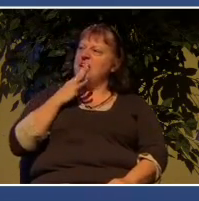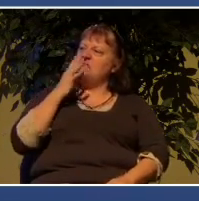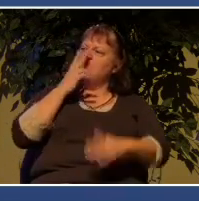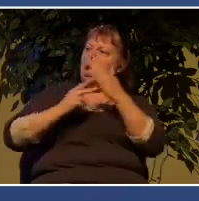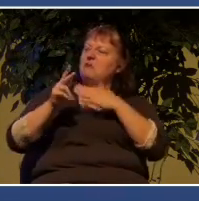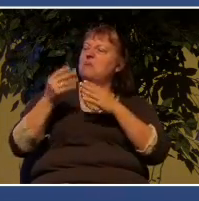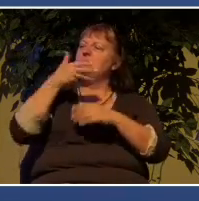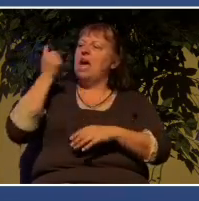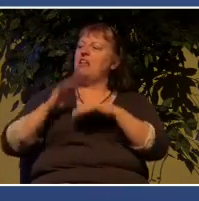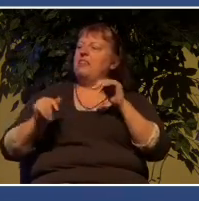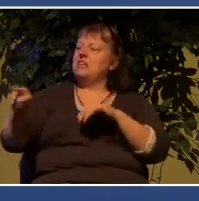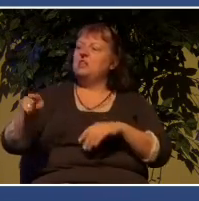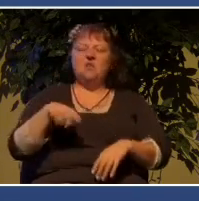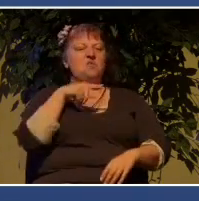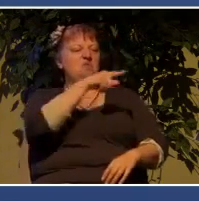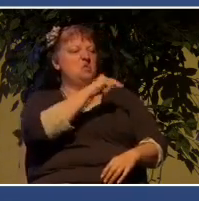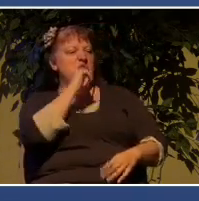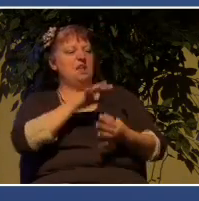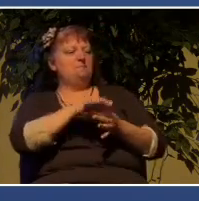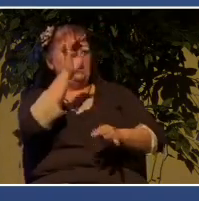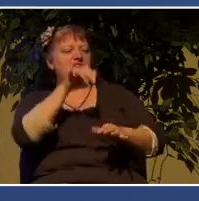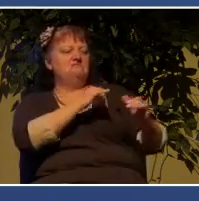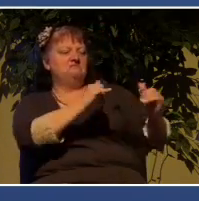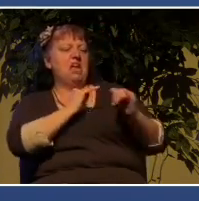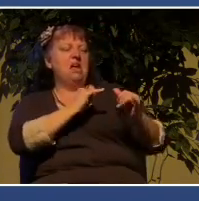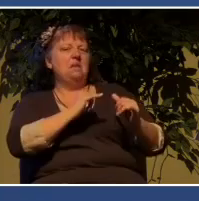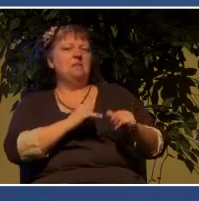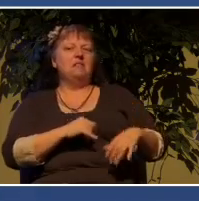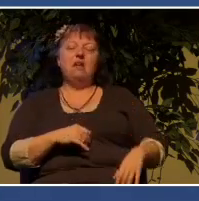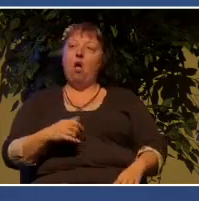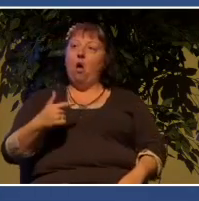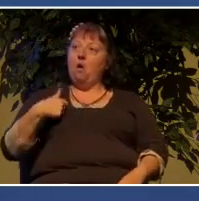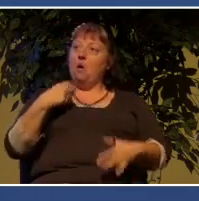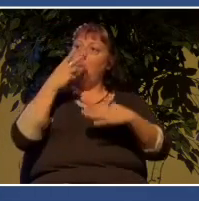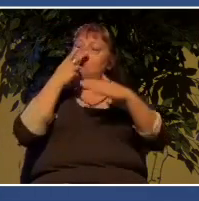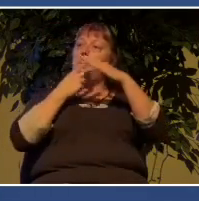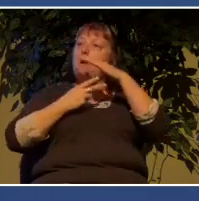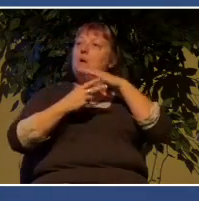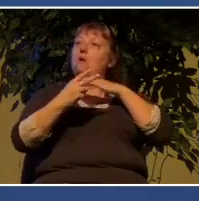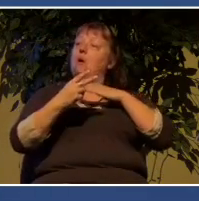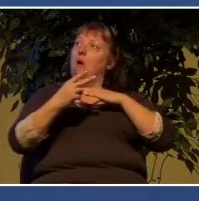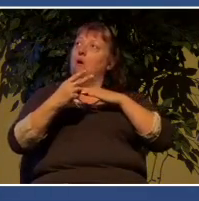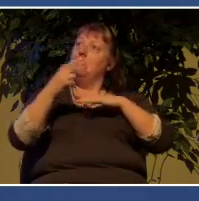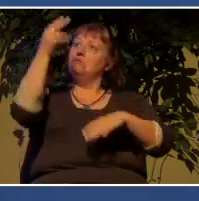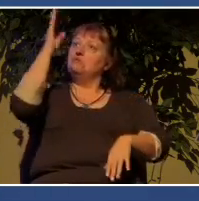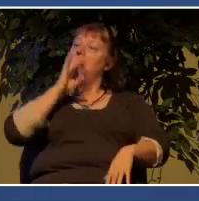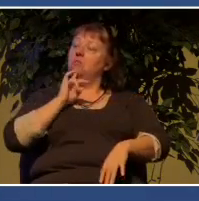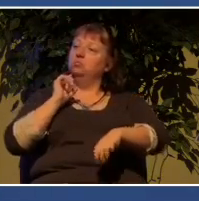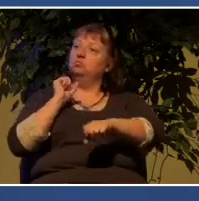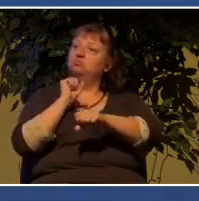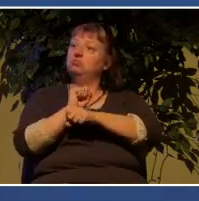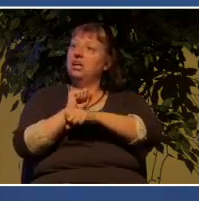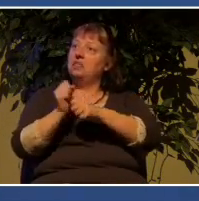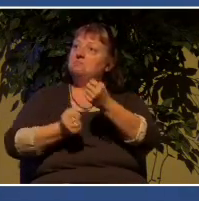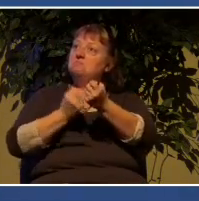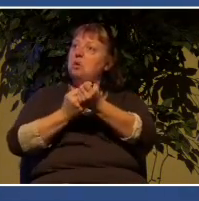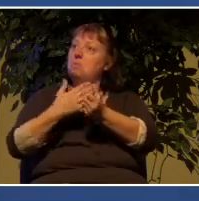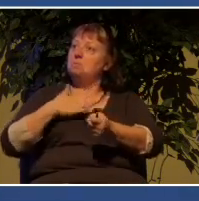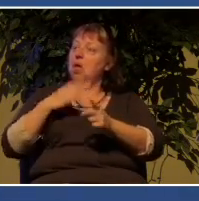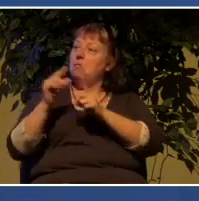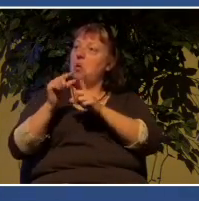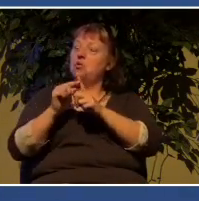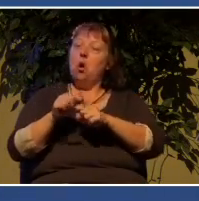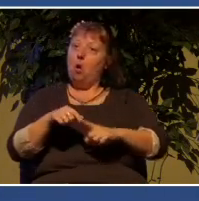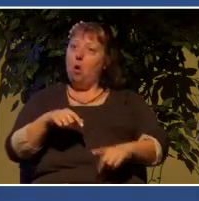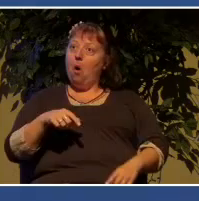Oh, by the way, I can speak prophetic words and God really honors it. And you should see what happens when I pray